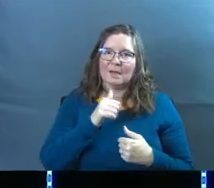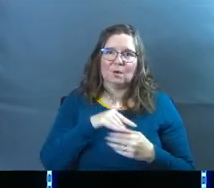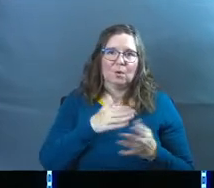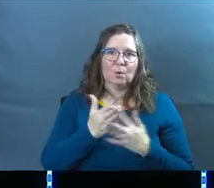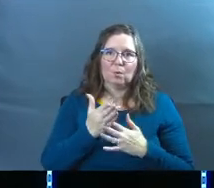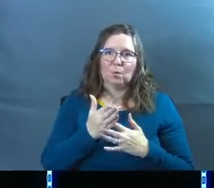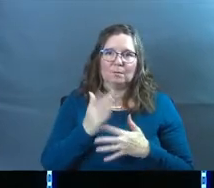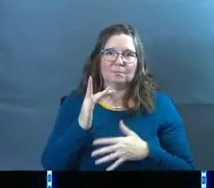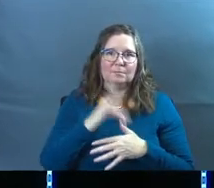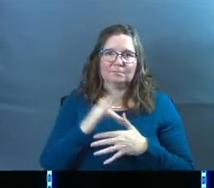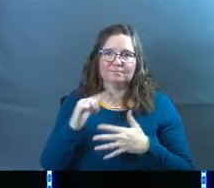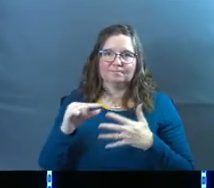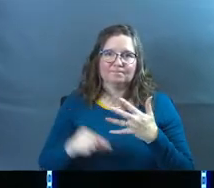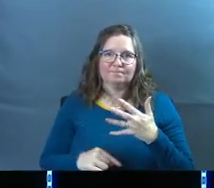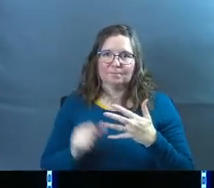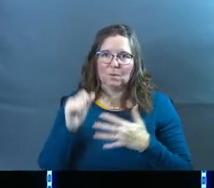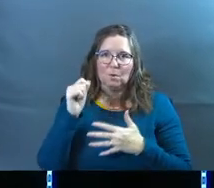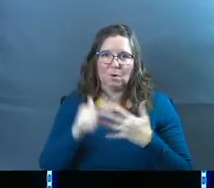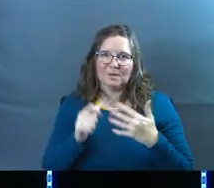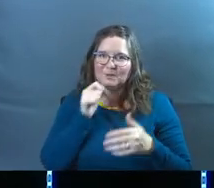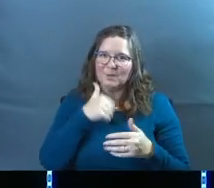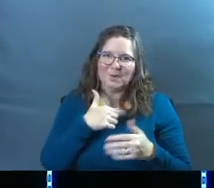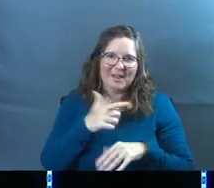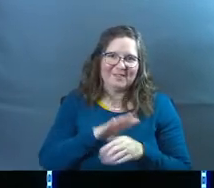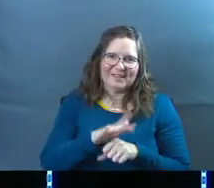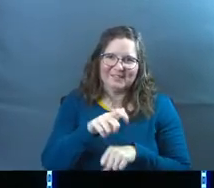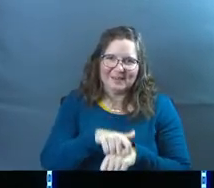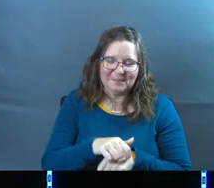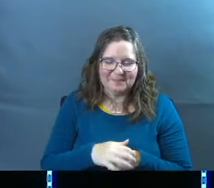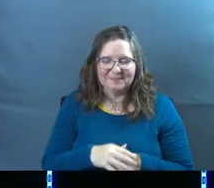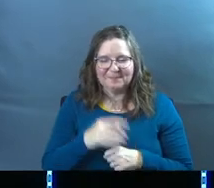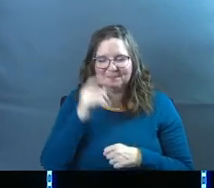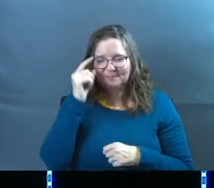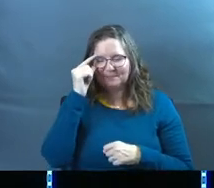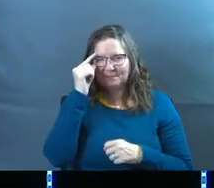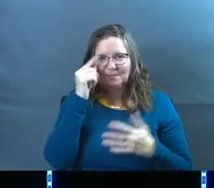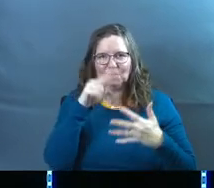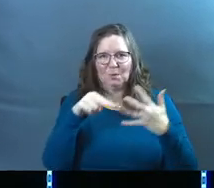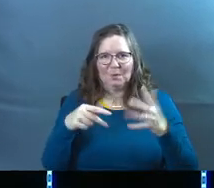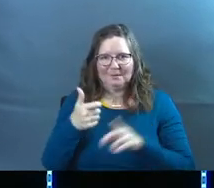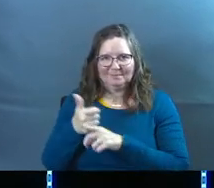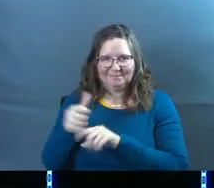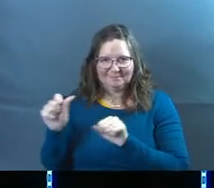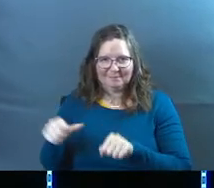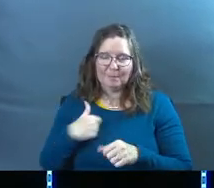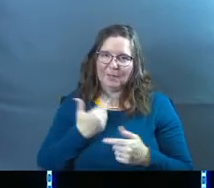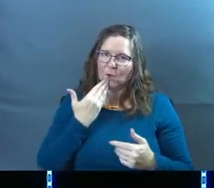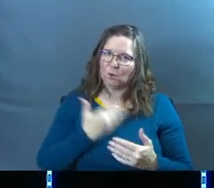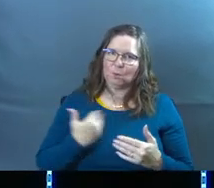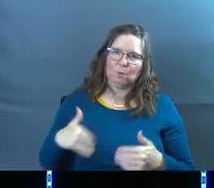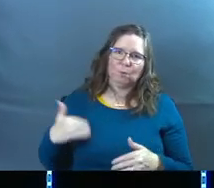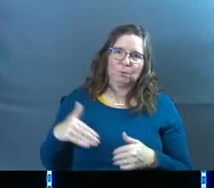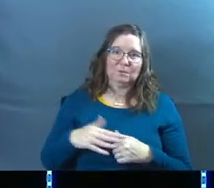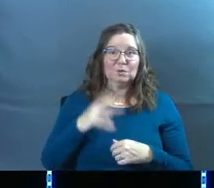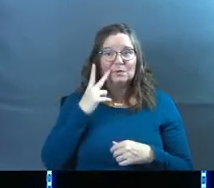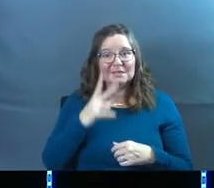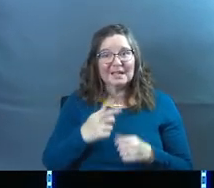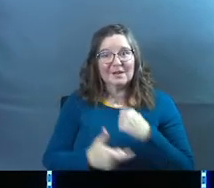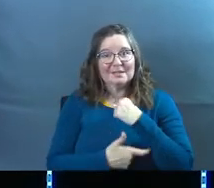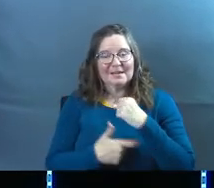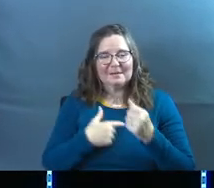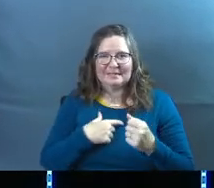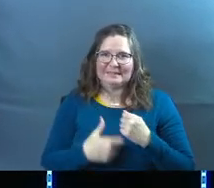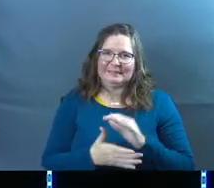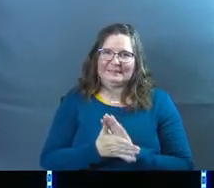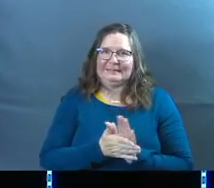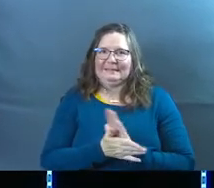to go through them because we don't have time. Whoo, but they're so good. Do you see how tempted I am? I'm